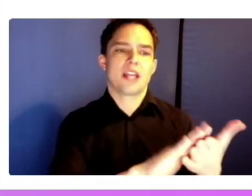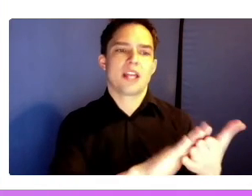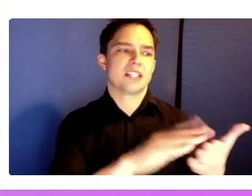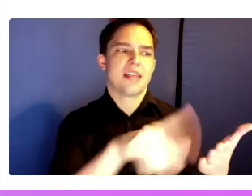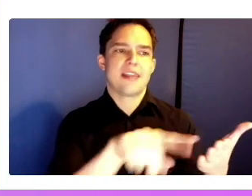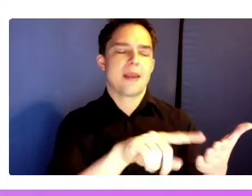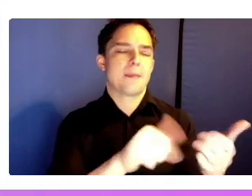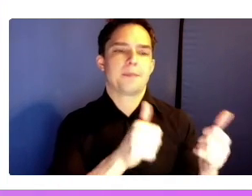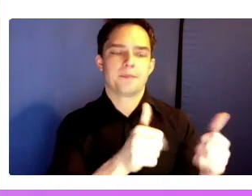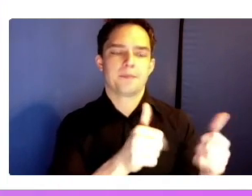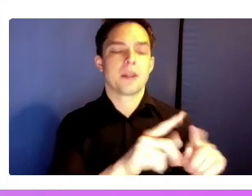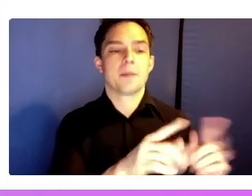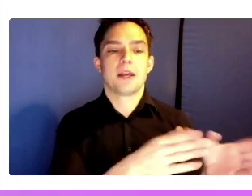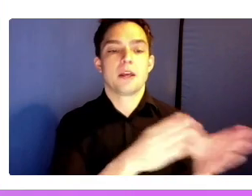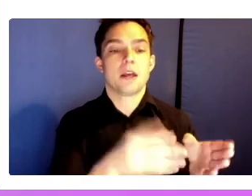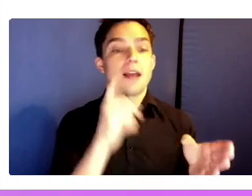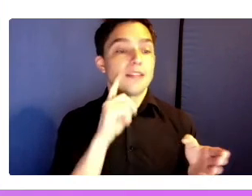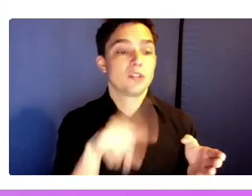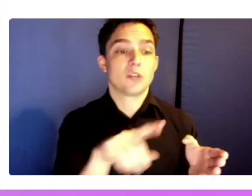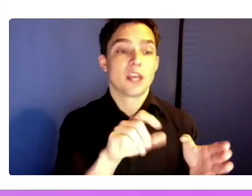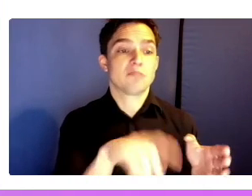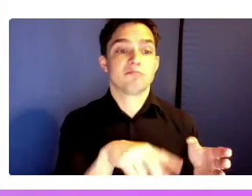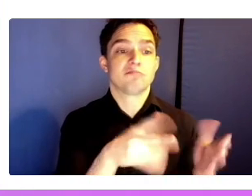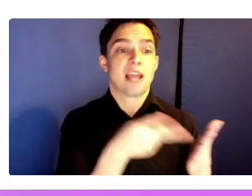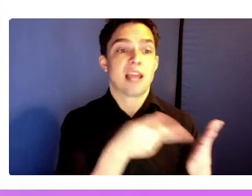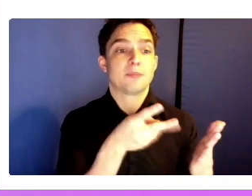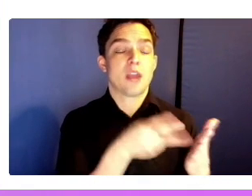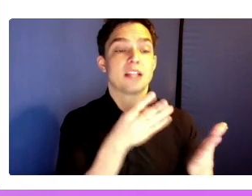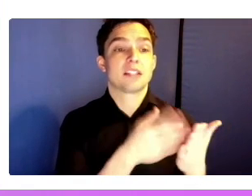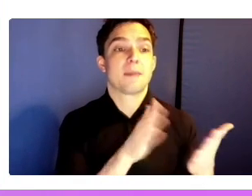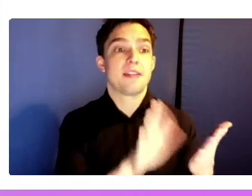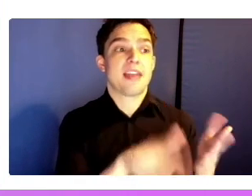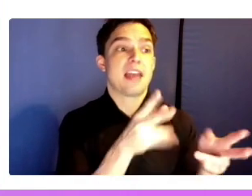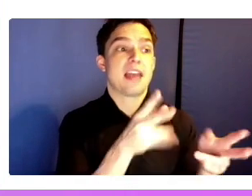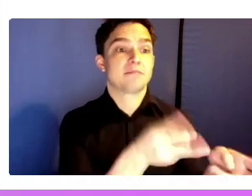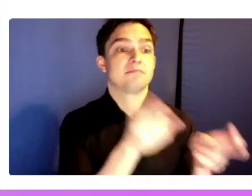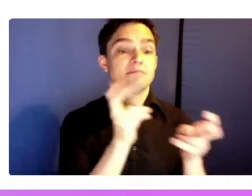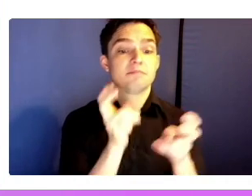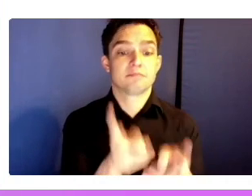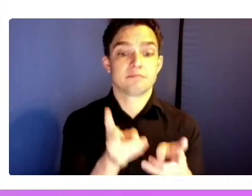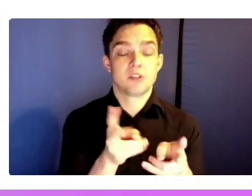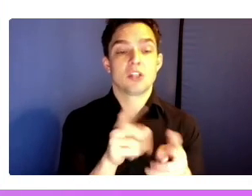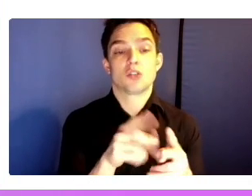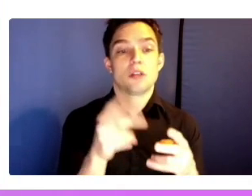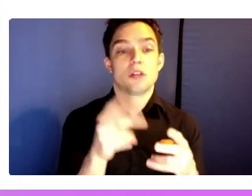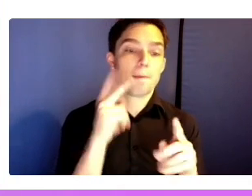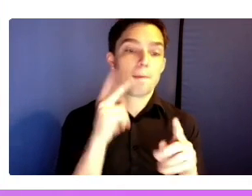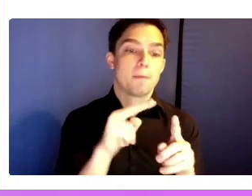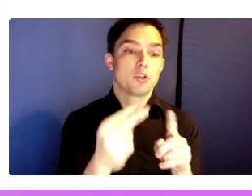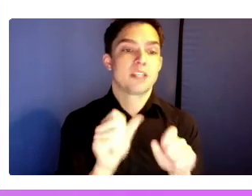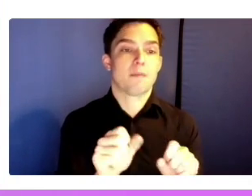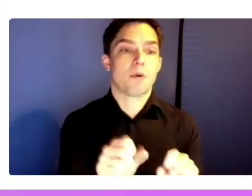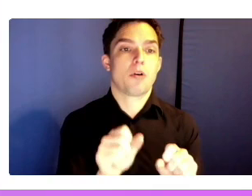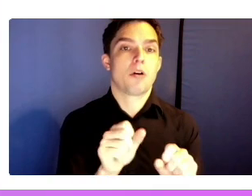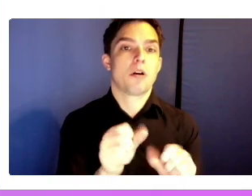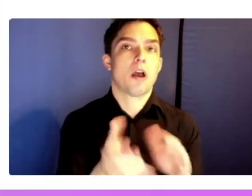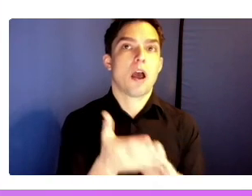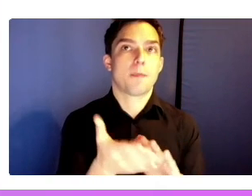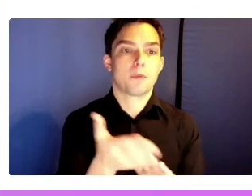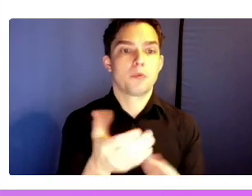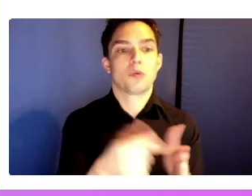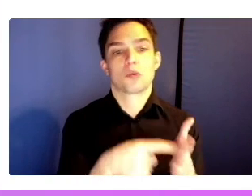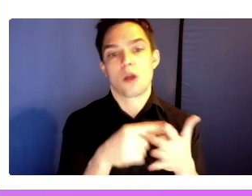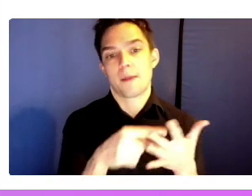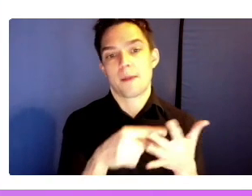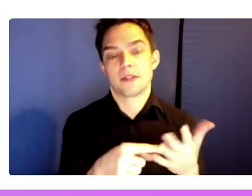could sort of abstract some of that from the perceivable, operable, understandable requirements,